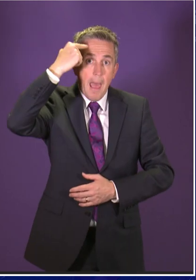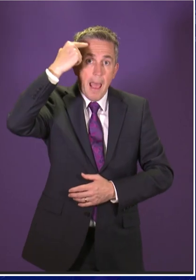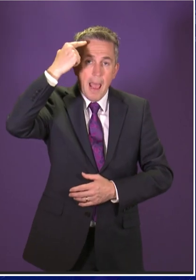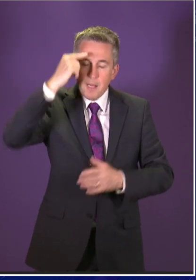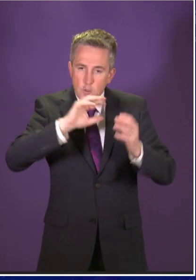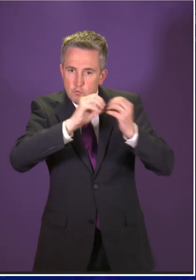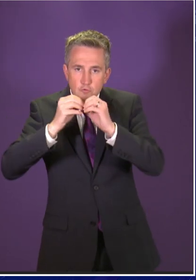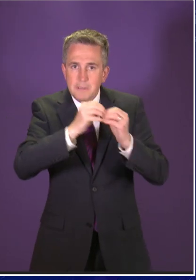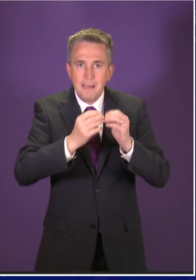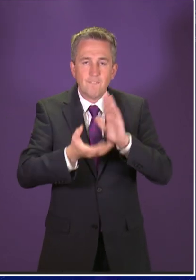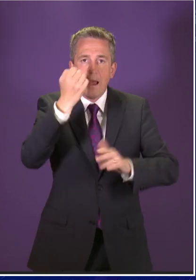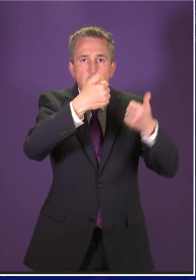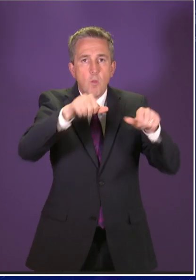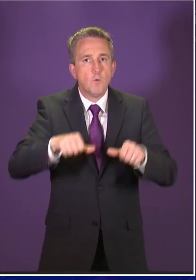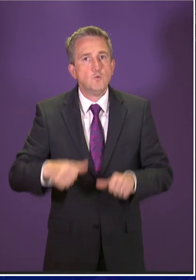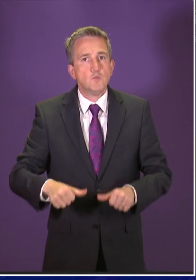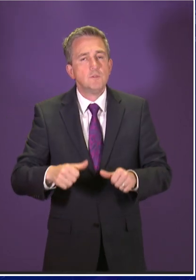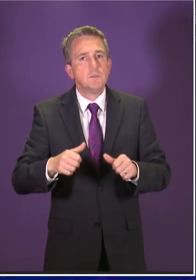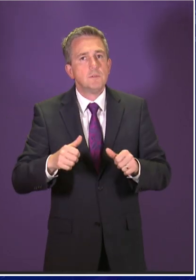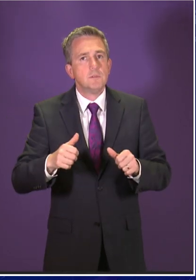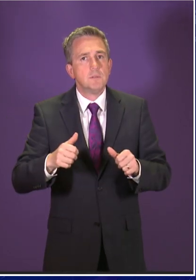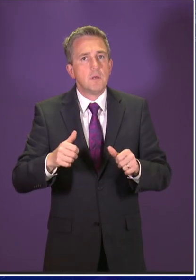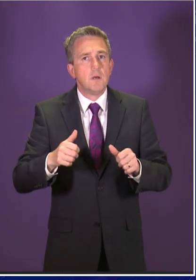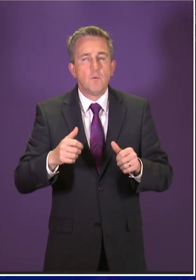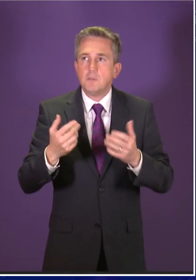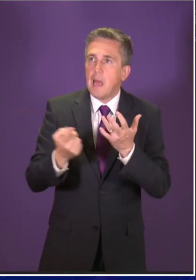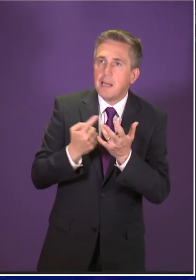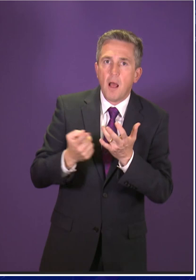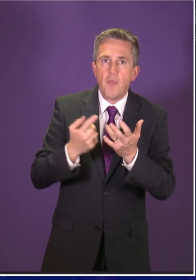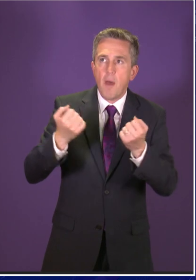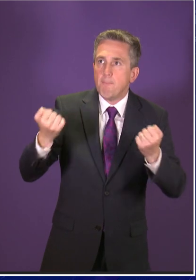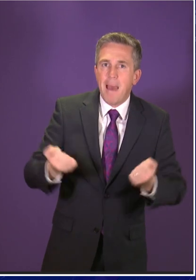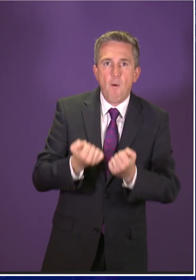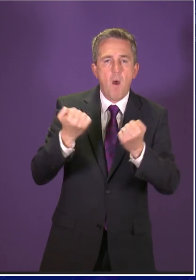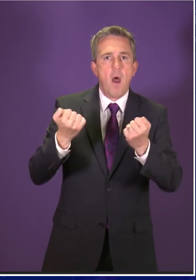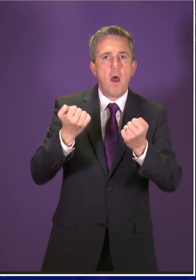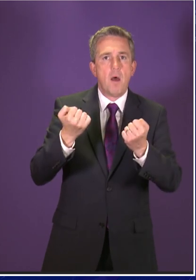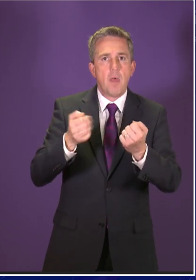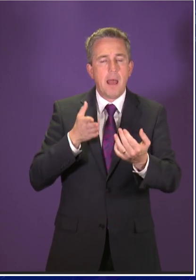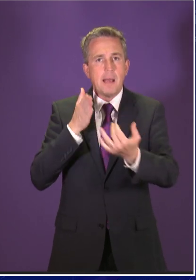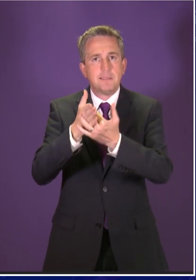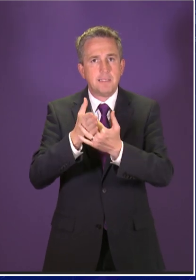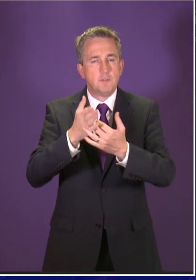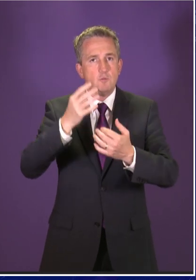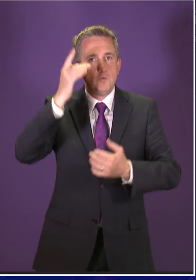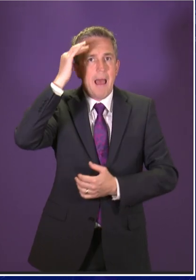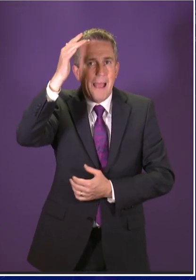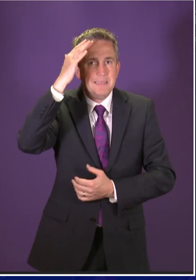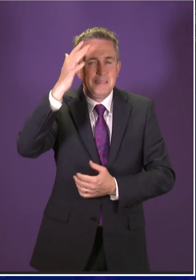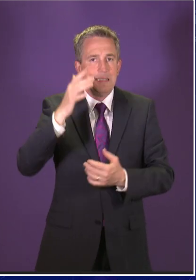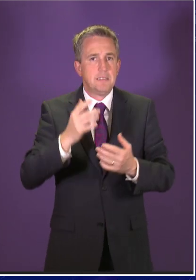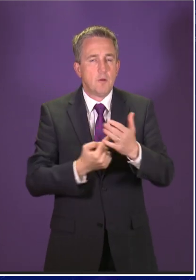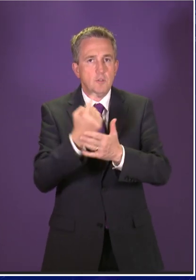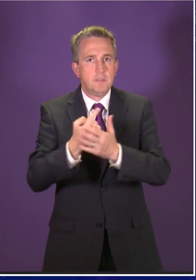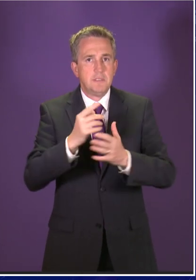mind? Which was really another way of asking, was there any source of power, any place in the world that had access to ideas and powers and tools of